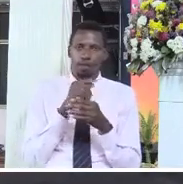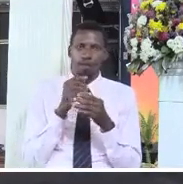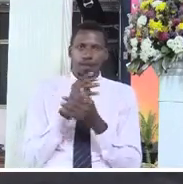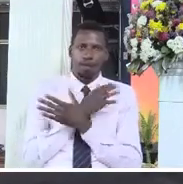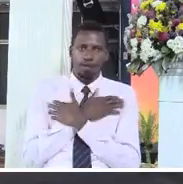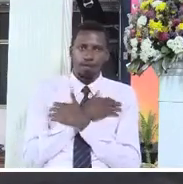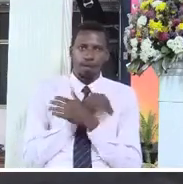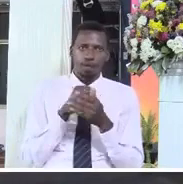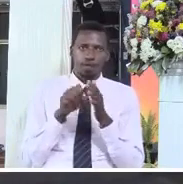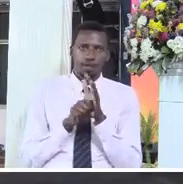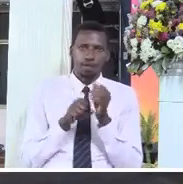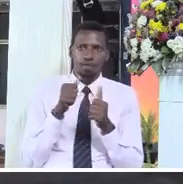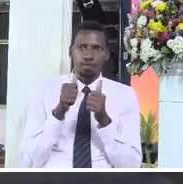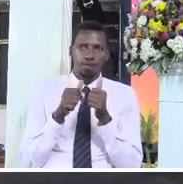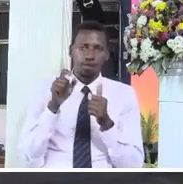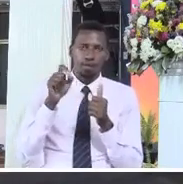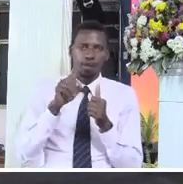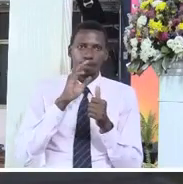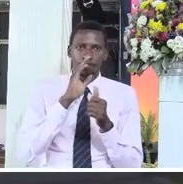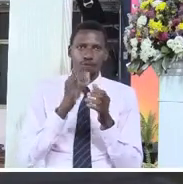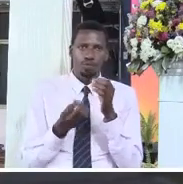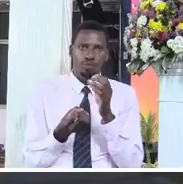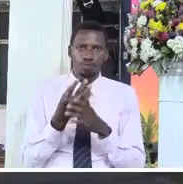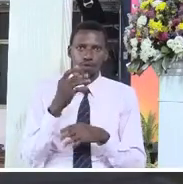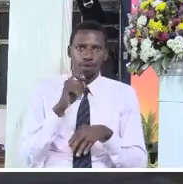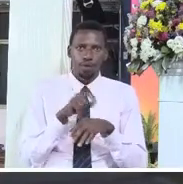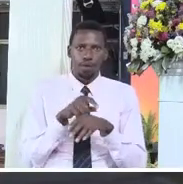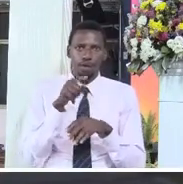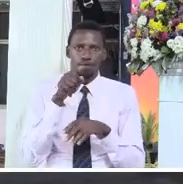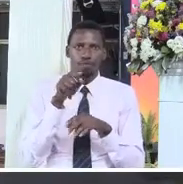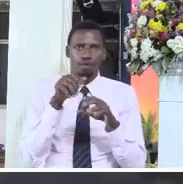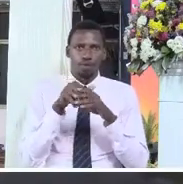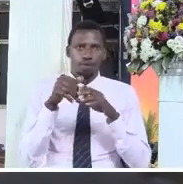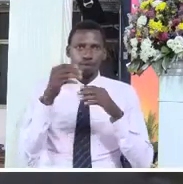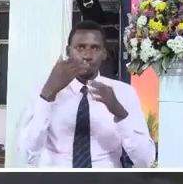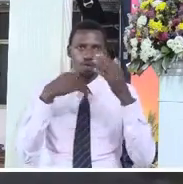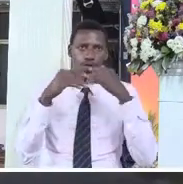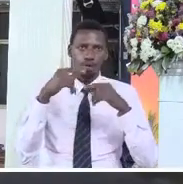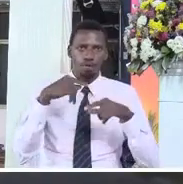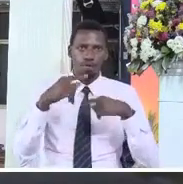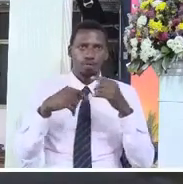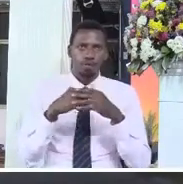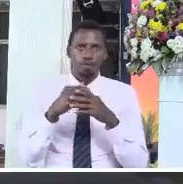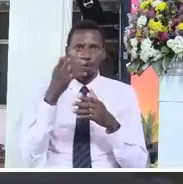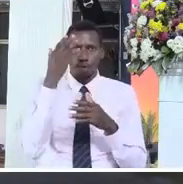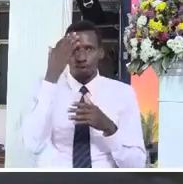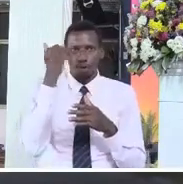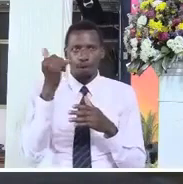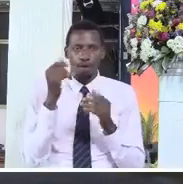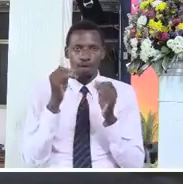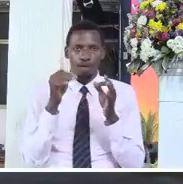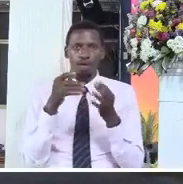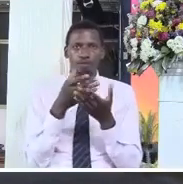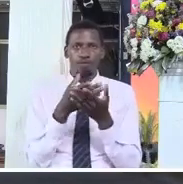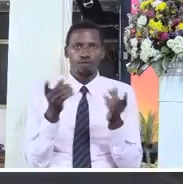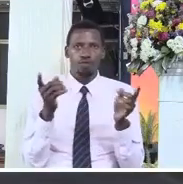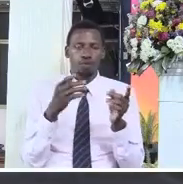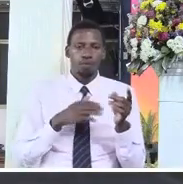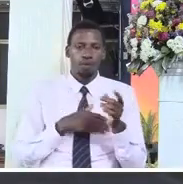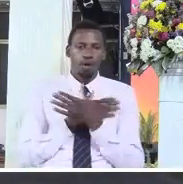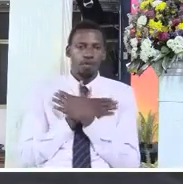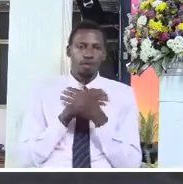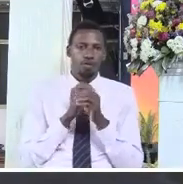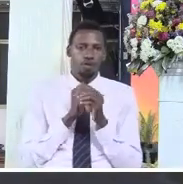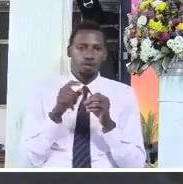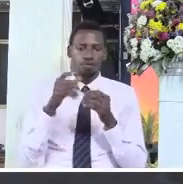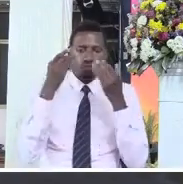formed in the while we are still in campus. Because you, without being my friend, you will not know